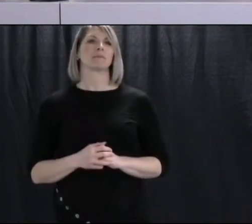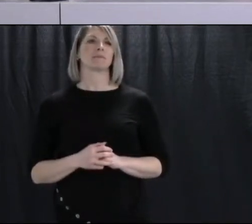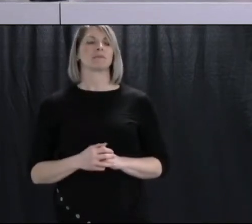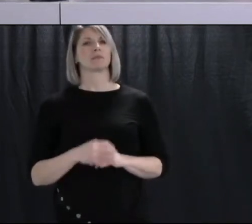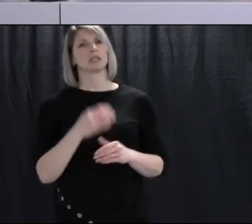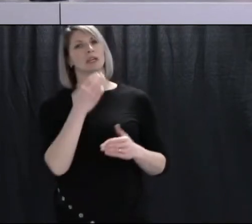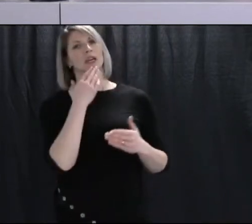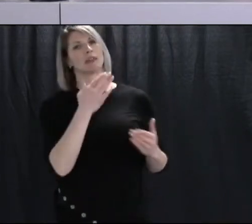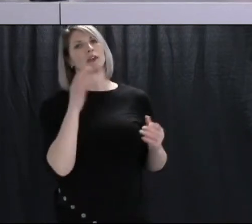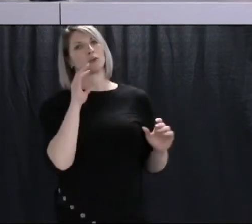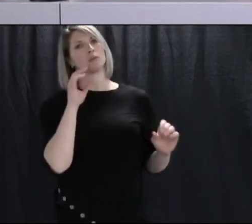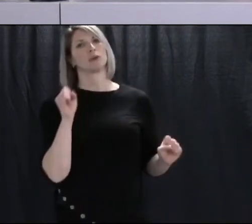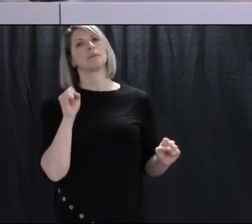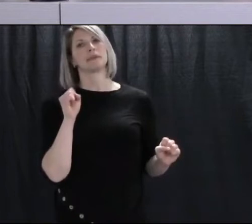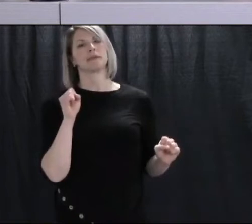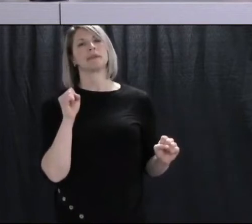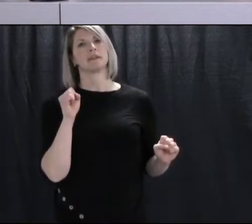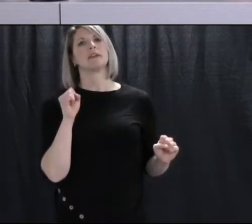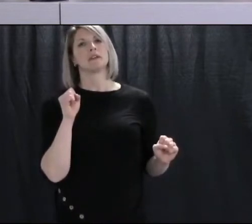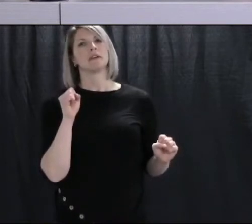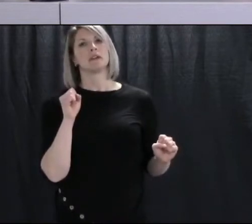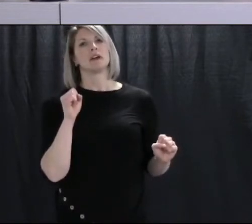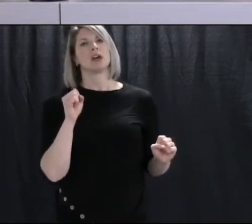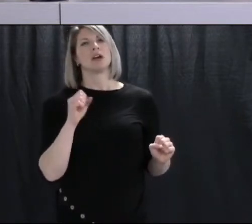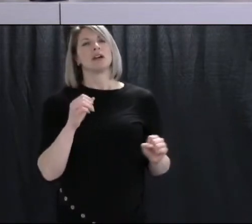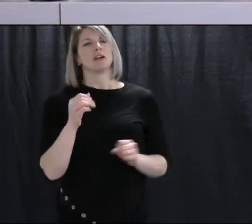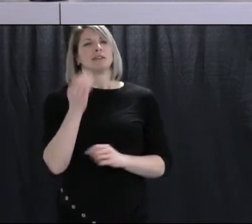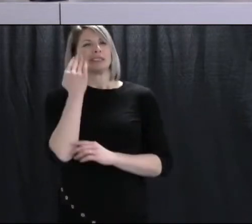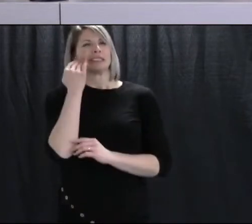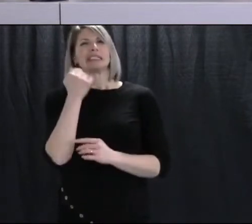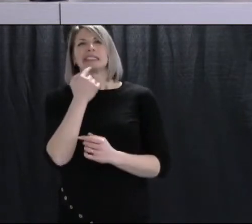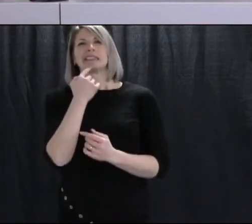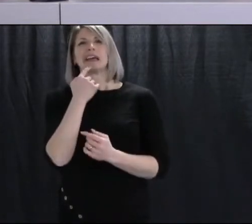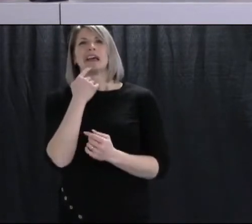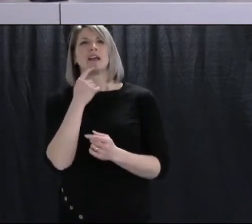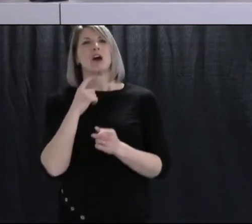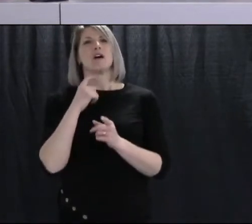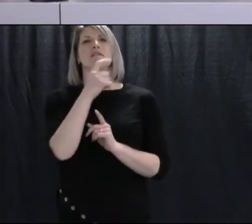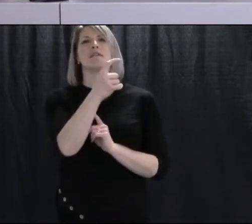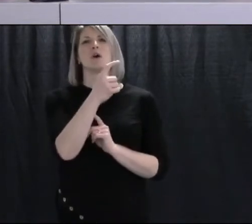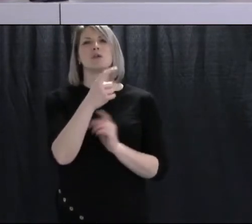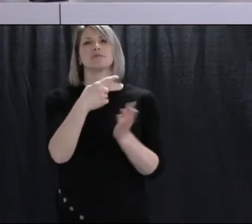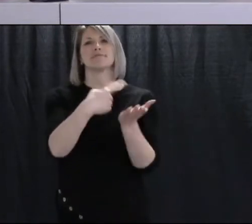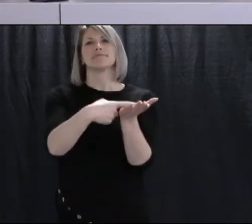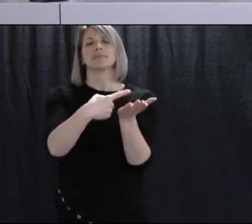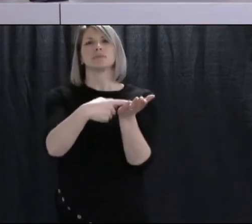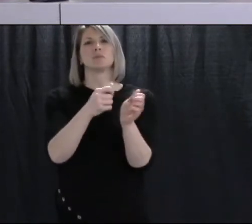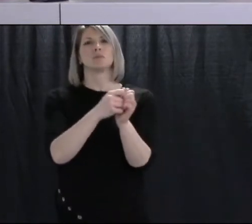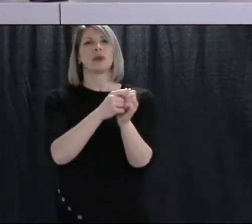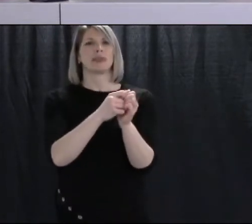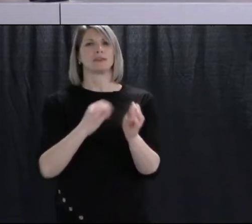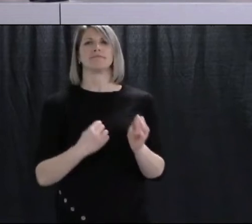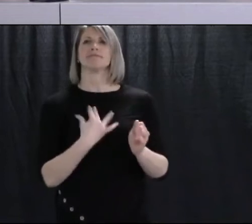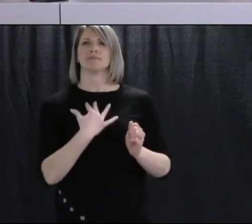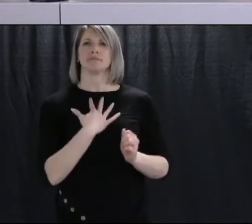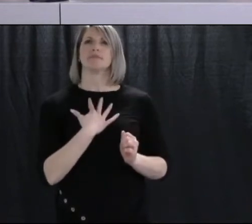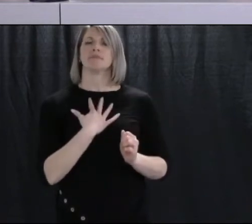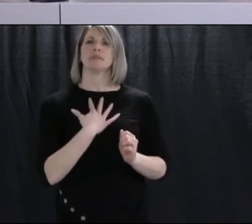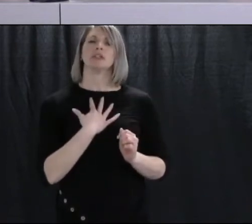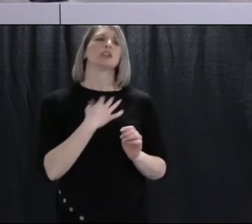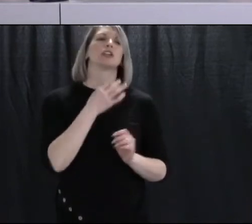Thank you. Premier, you made reference to the fact that you're speaking with the Prime Minister tonight, and I'm wondering, is there a possibility that the